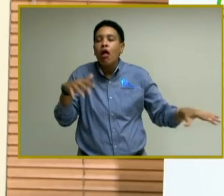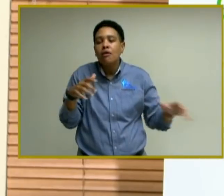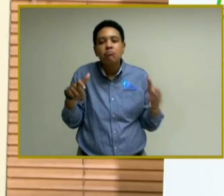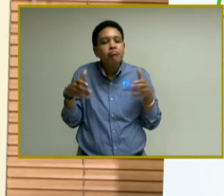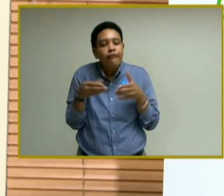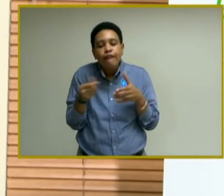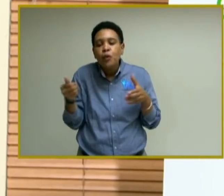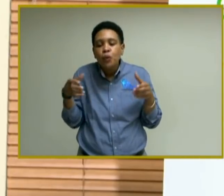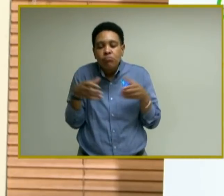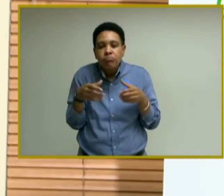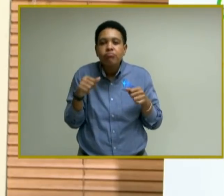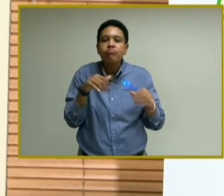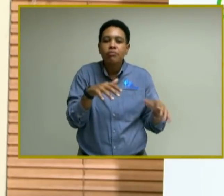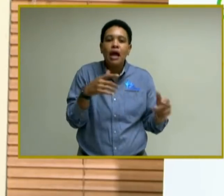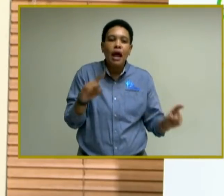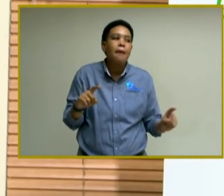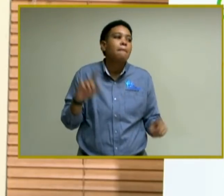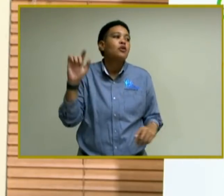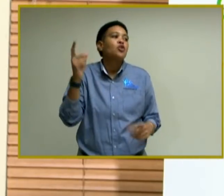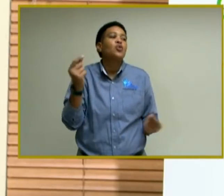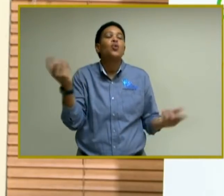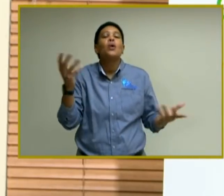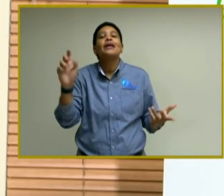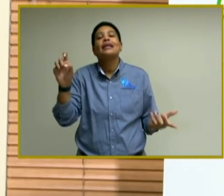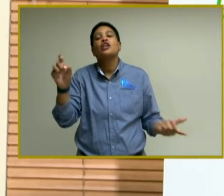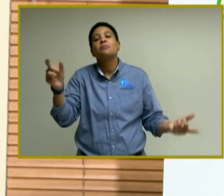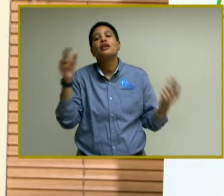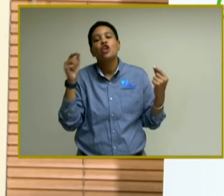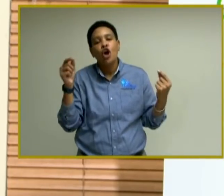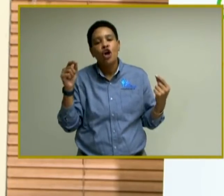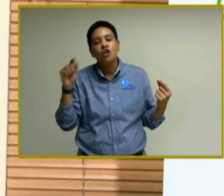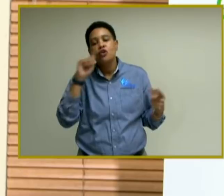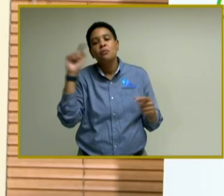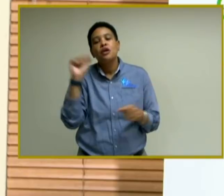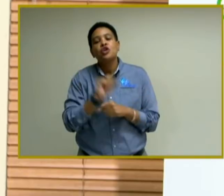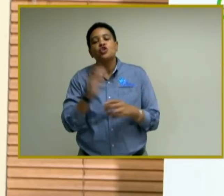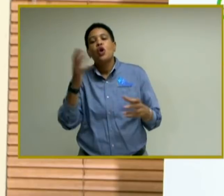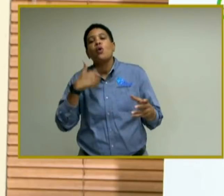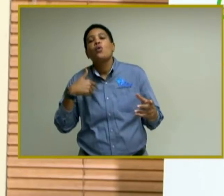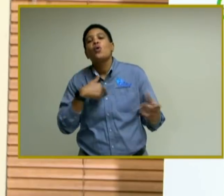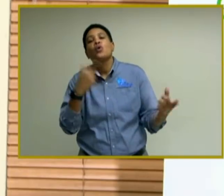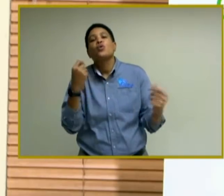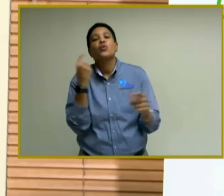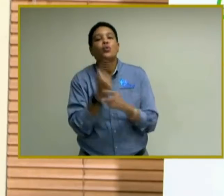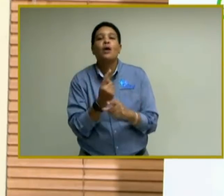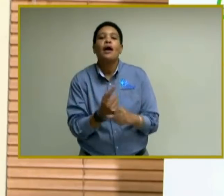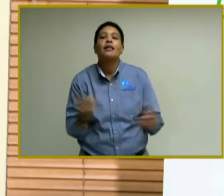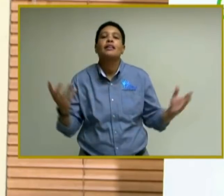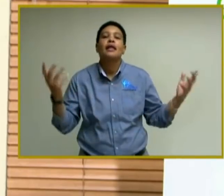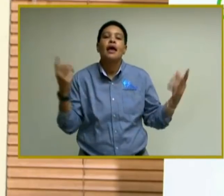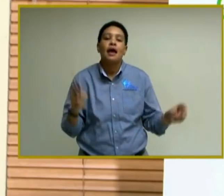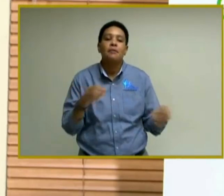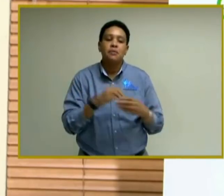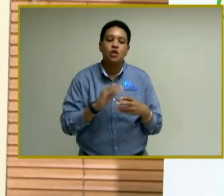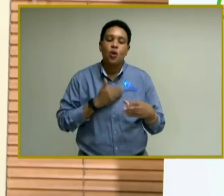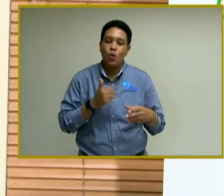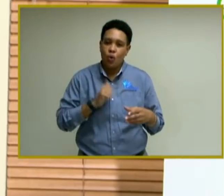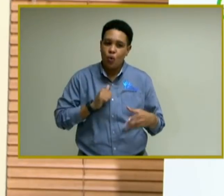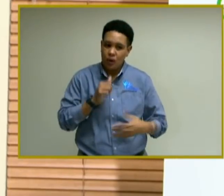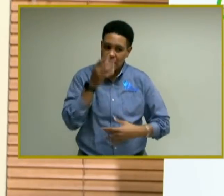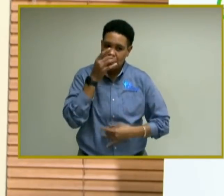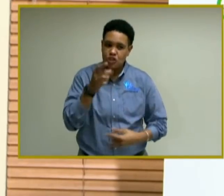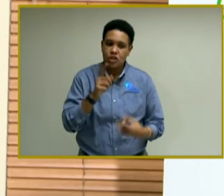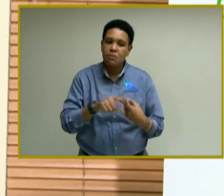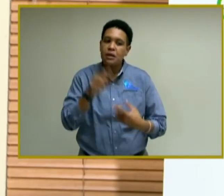small, and just doing what needs to be done to ensure that we do the right thing in our own interests and